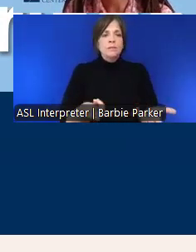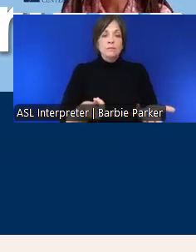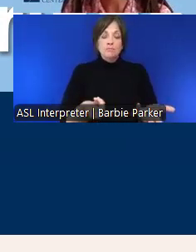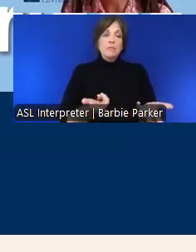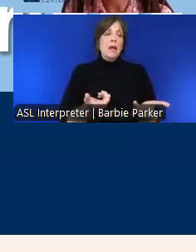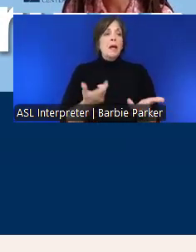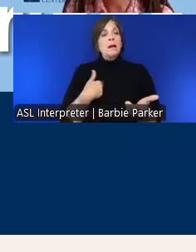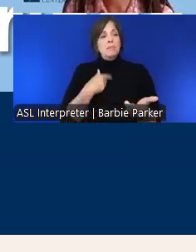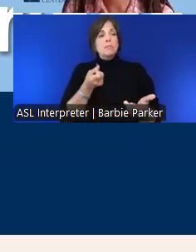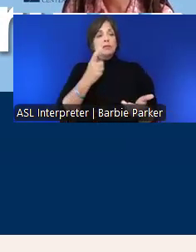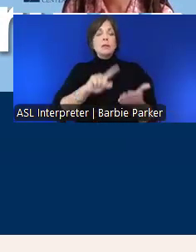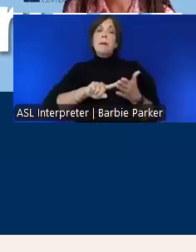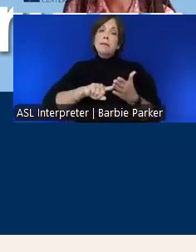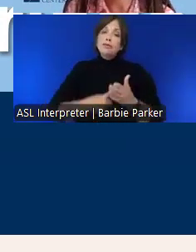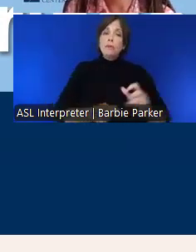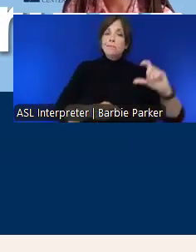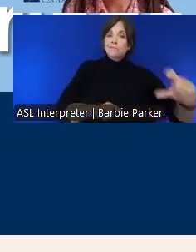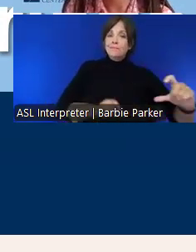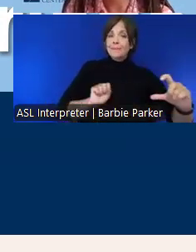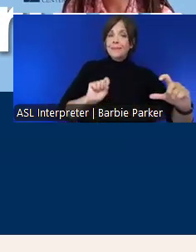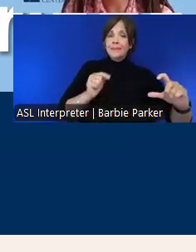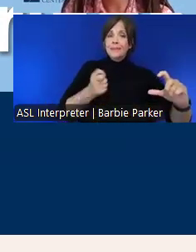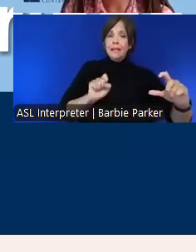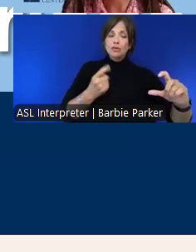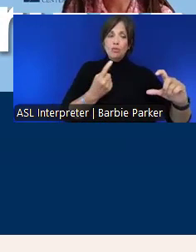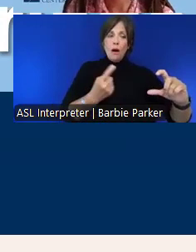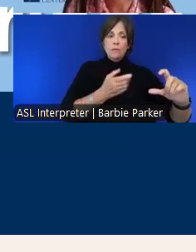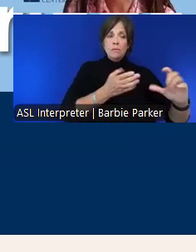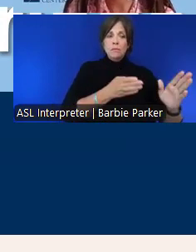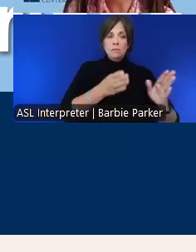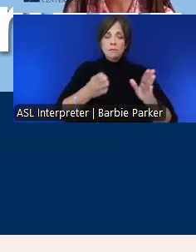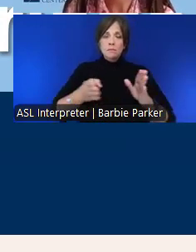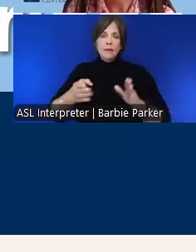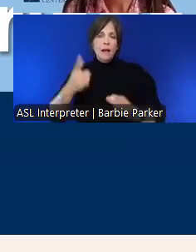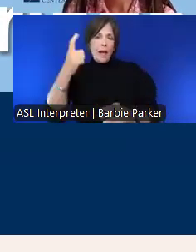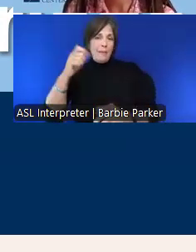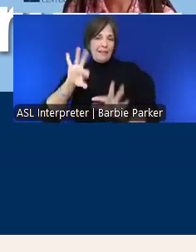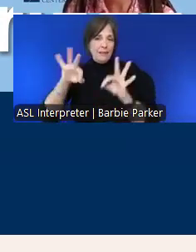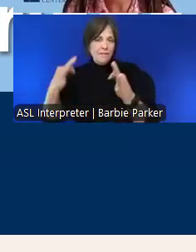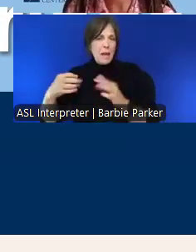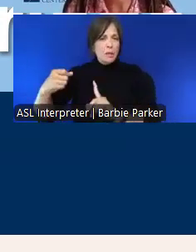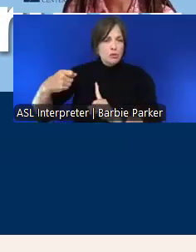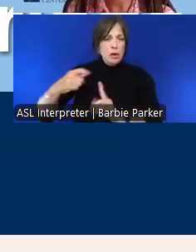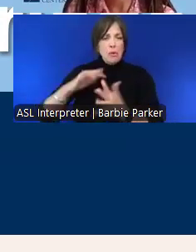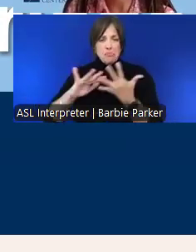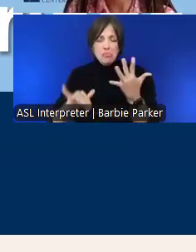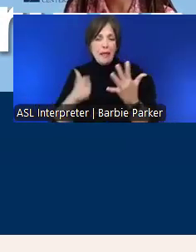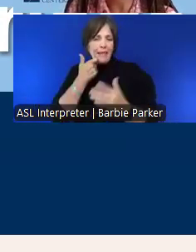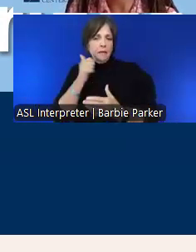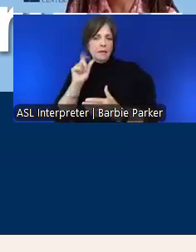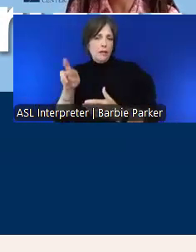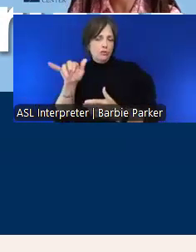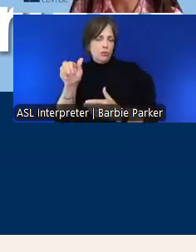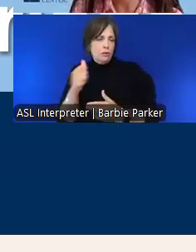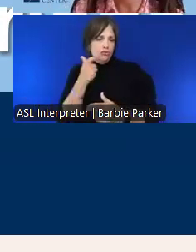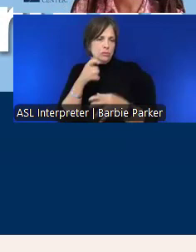one, and due to individual family triggers that Adriana just explained, a family could escalate the